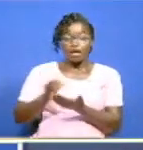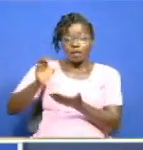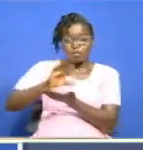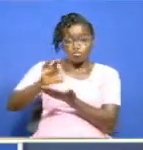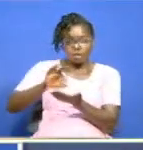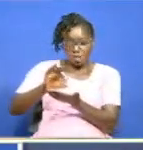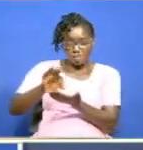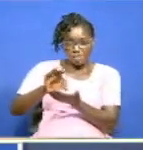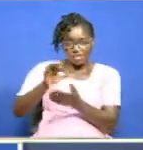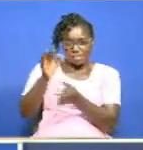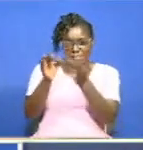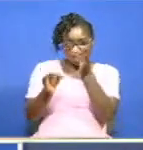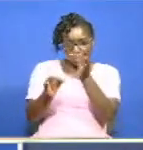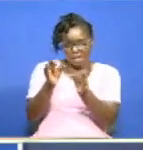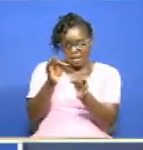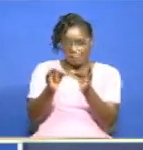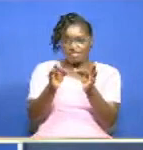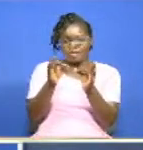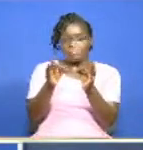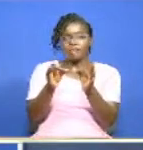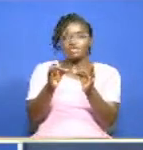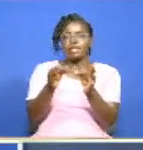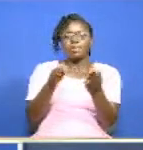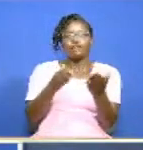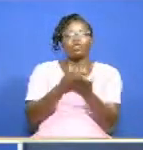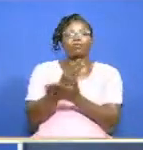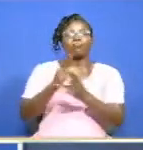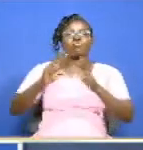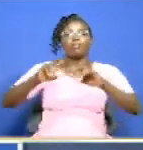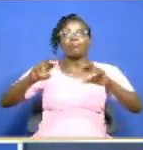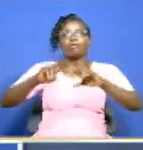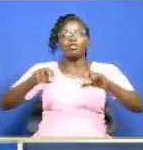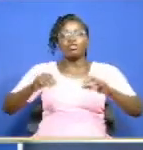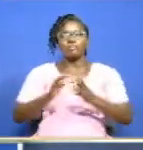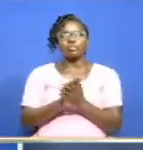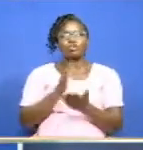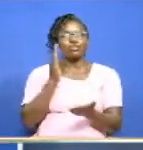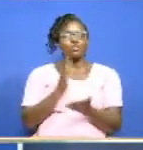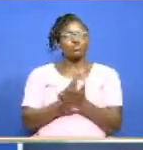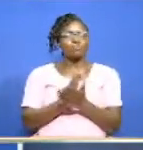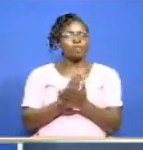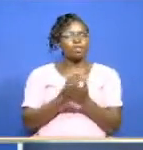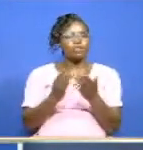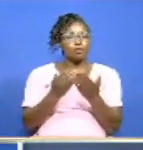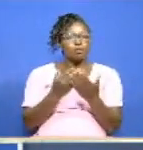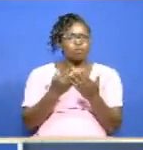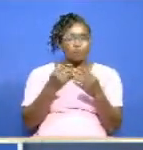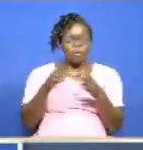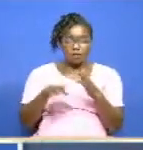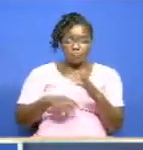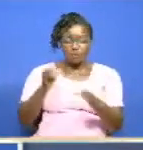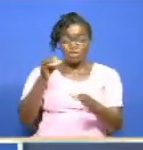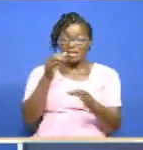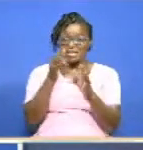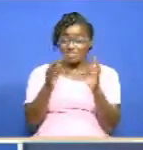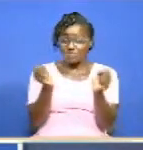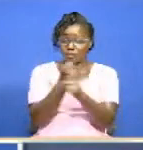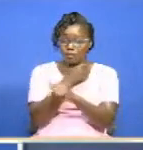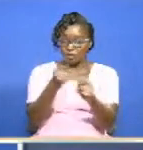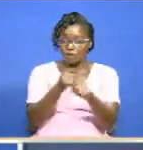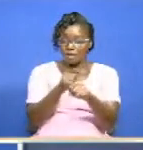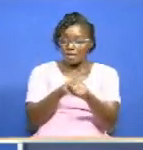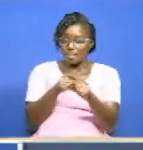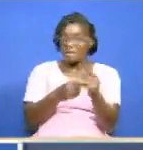that justice be done through investigation. Truth can't come out. If truth can't come out in the time